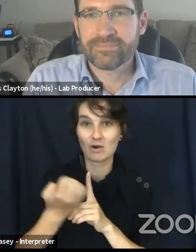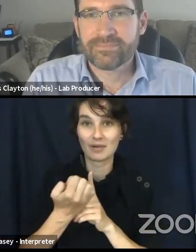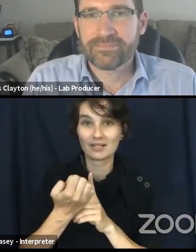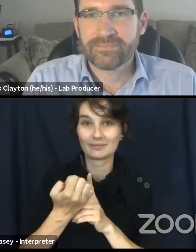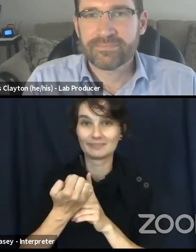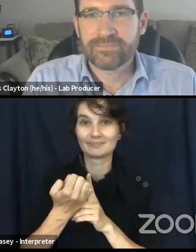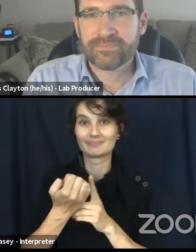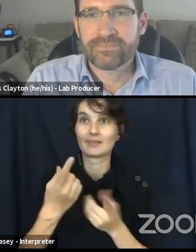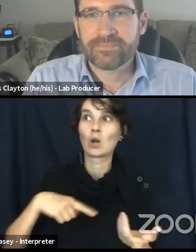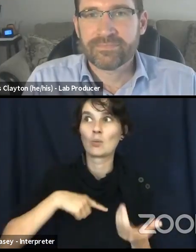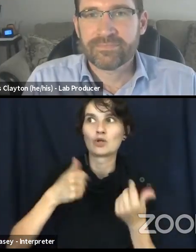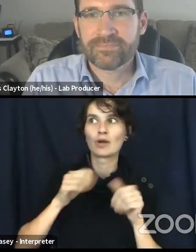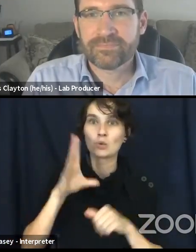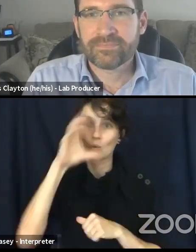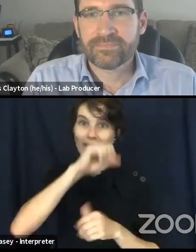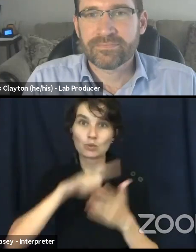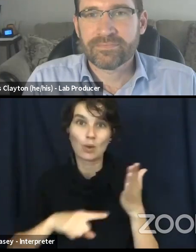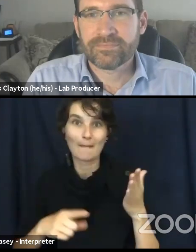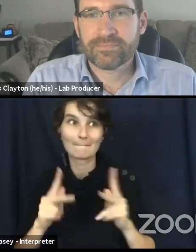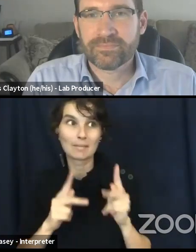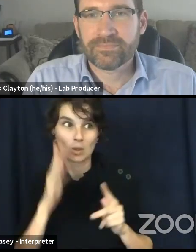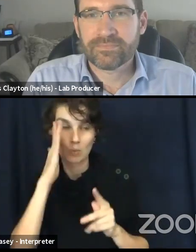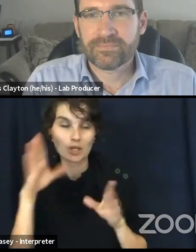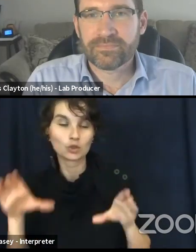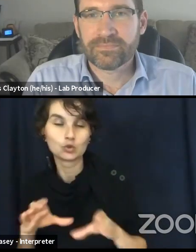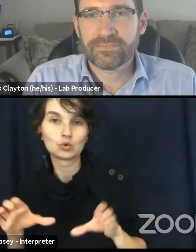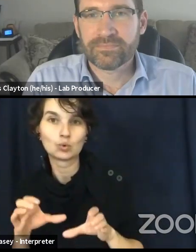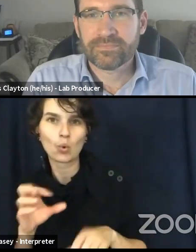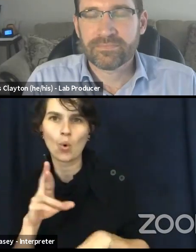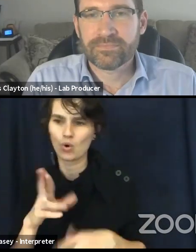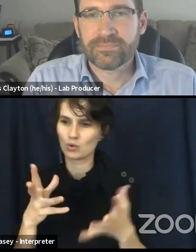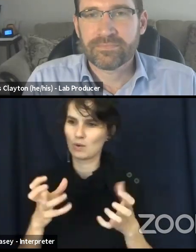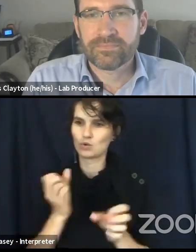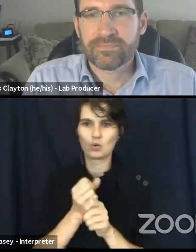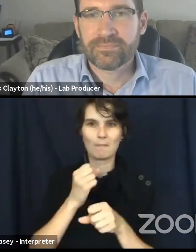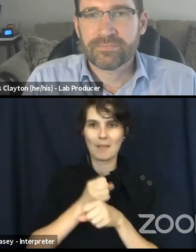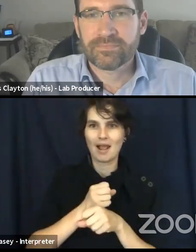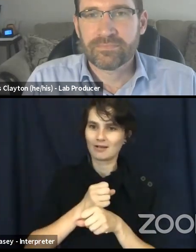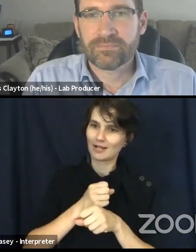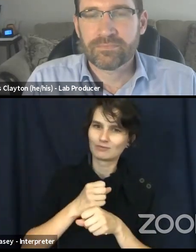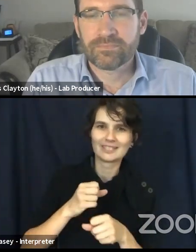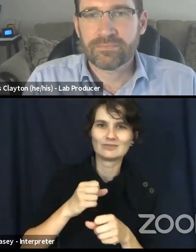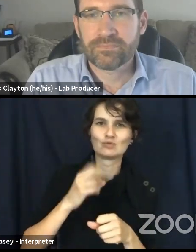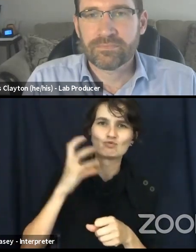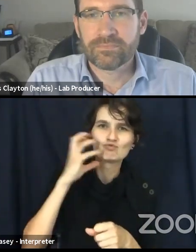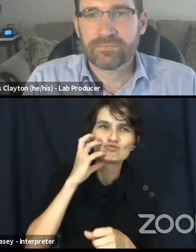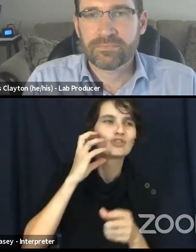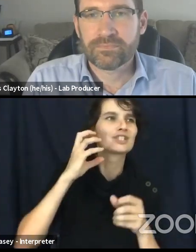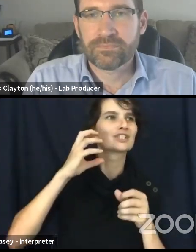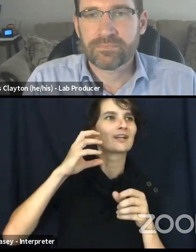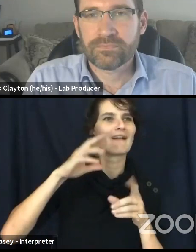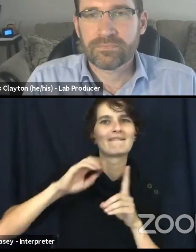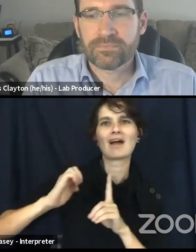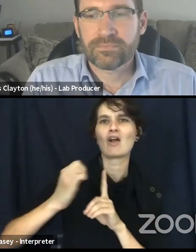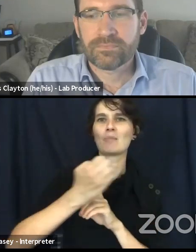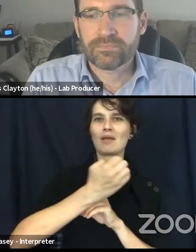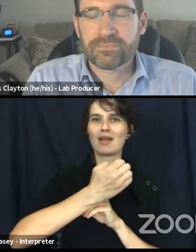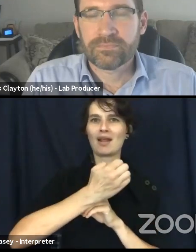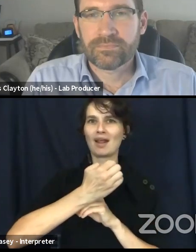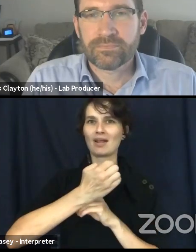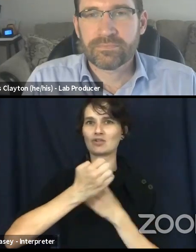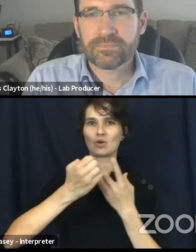guess what people are going to do, or like create a fertile and rich enough environment that it can take, you know, like infinite amount of